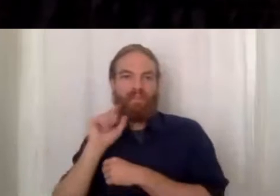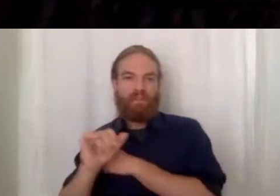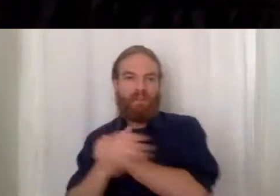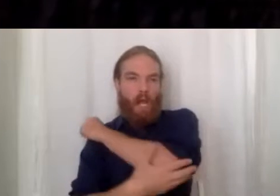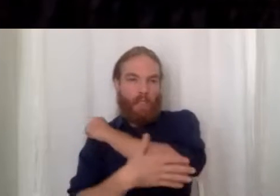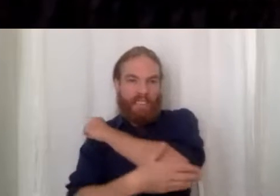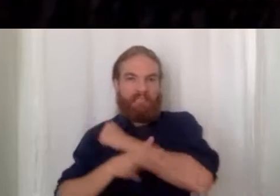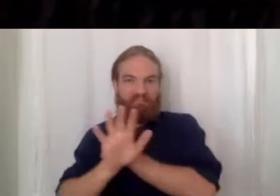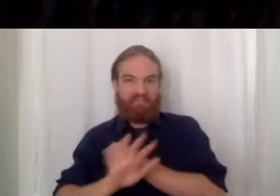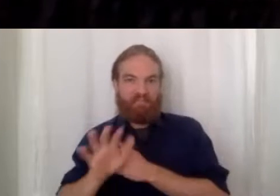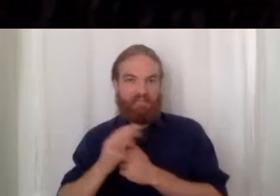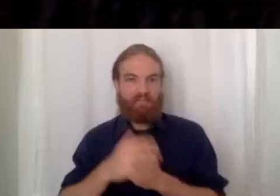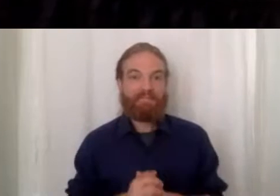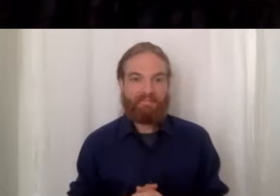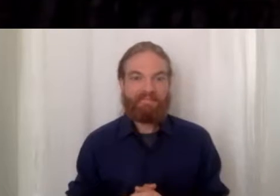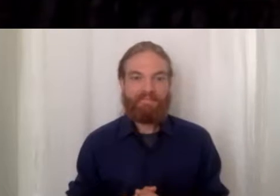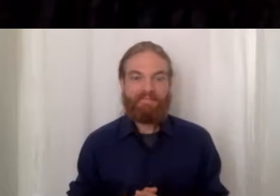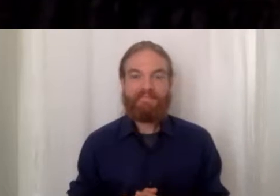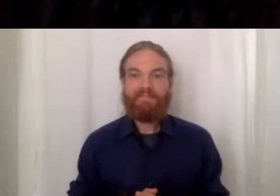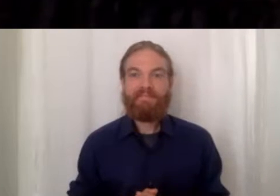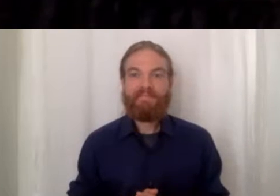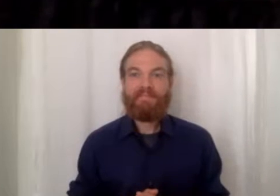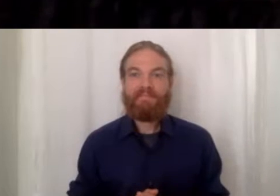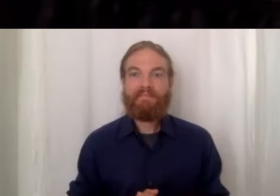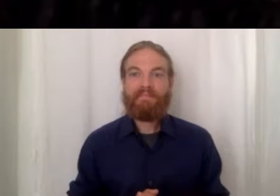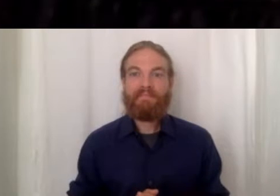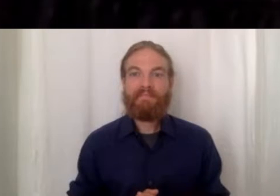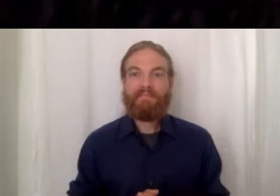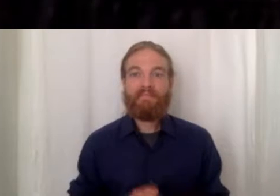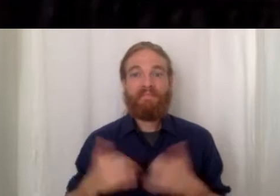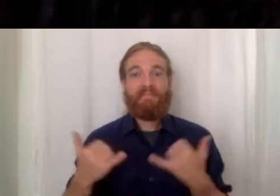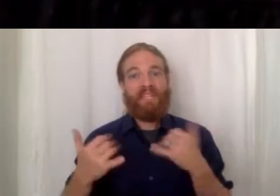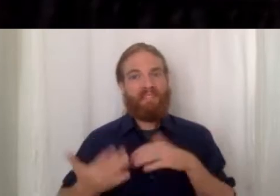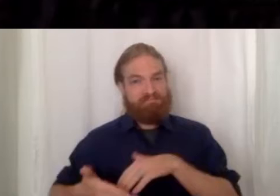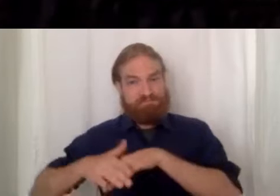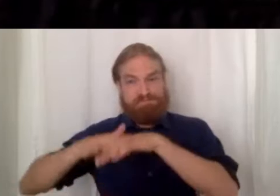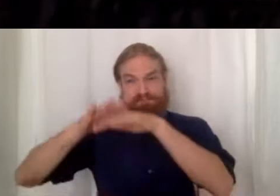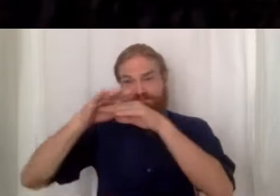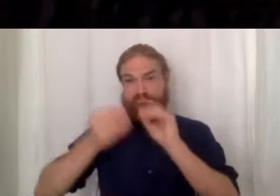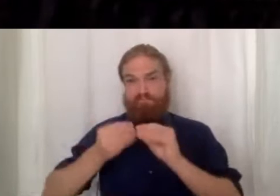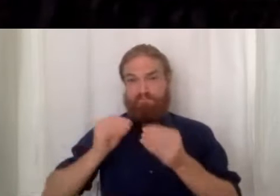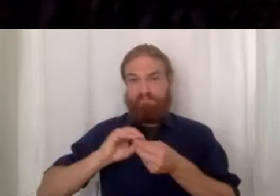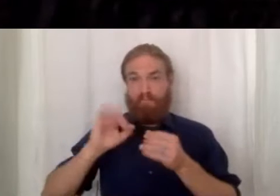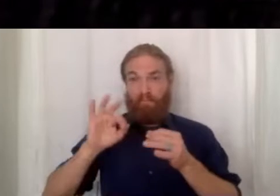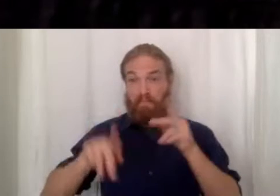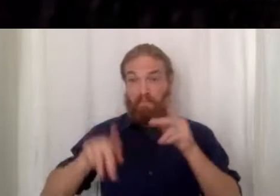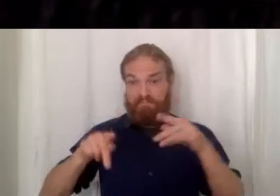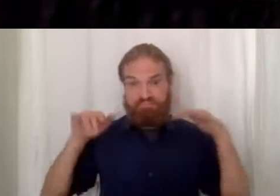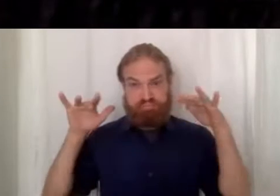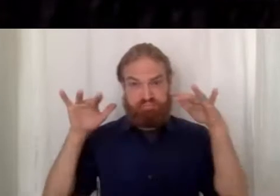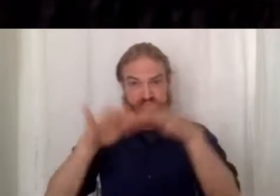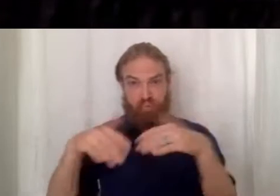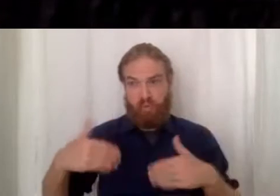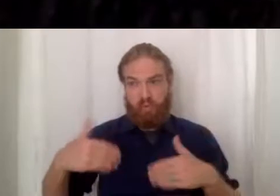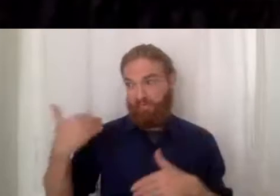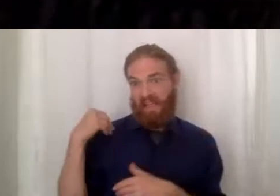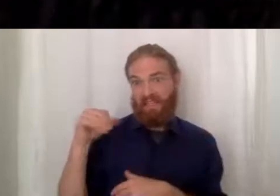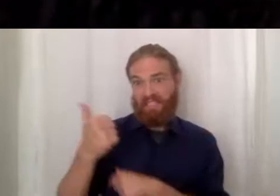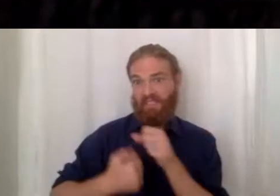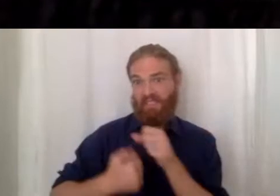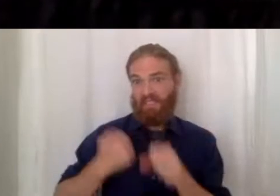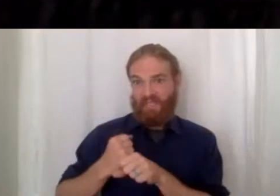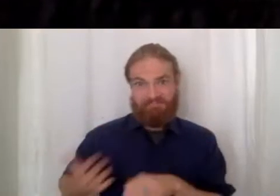dramatic increases of population over the last decade, as well as military